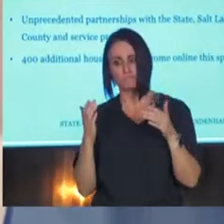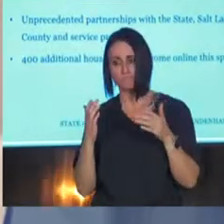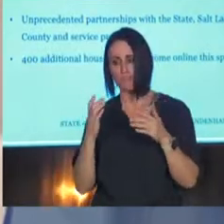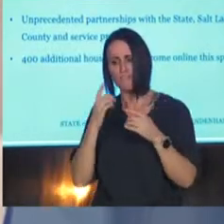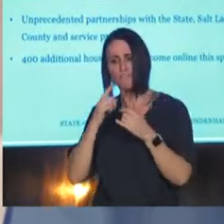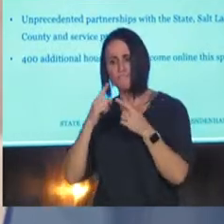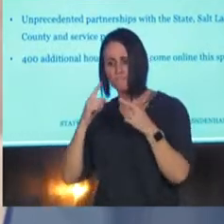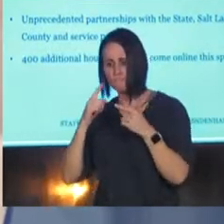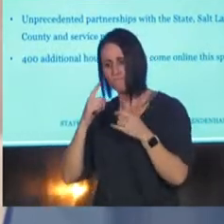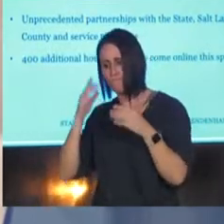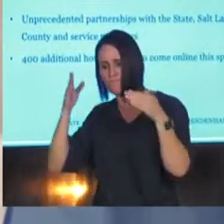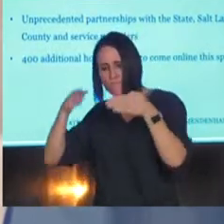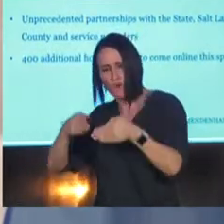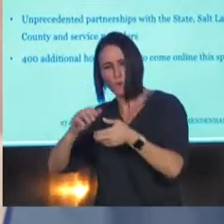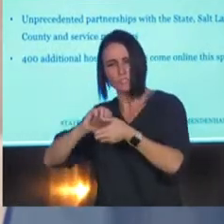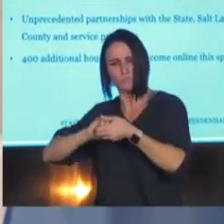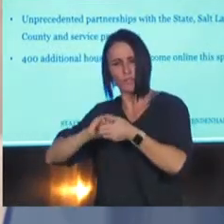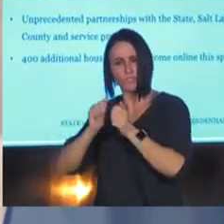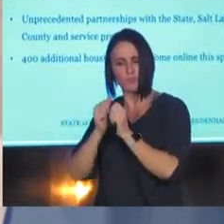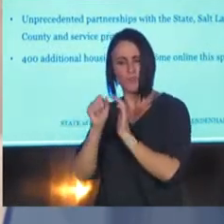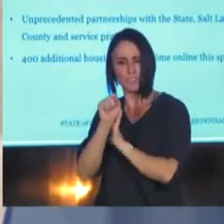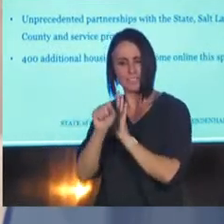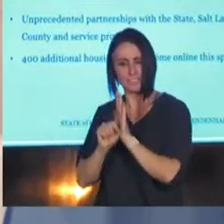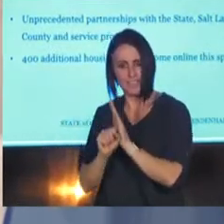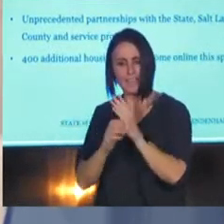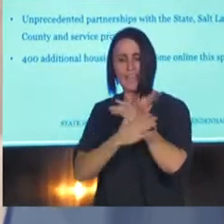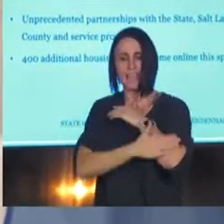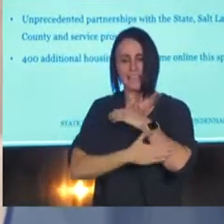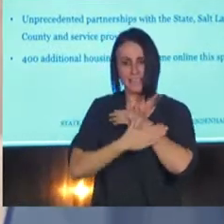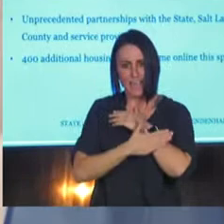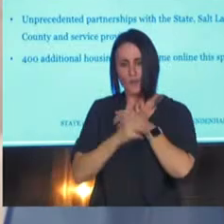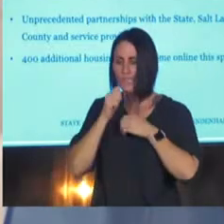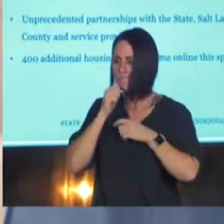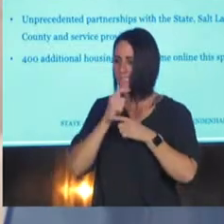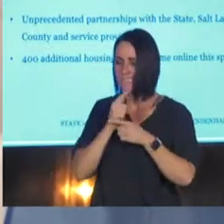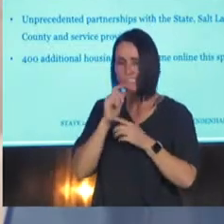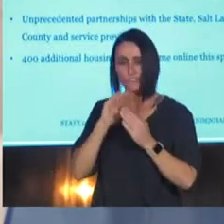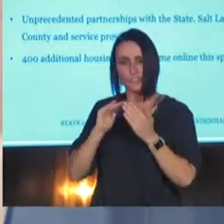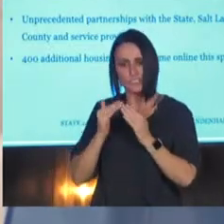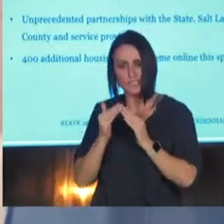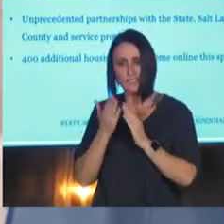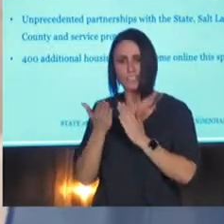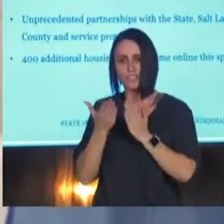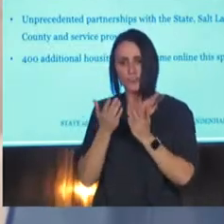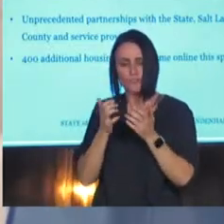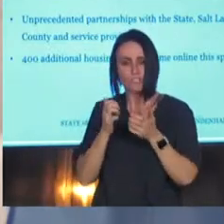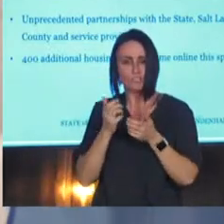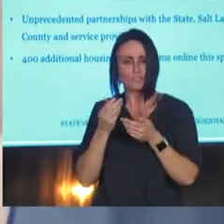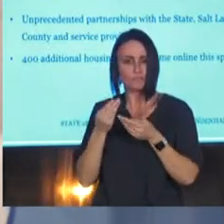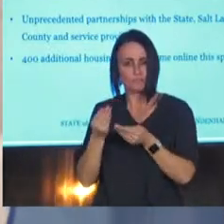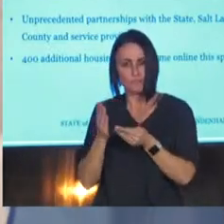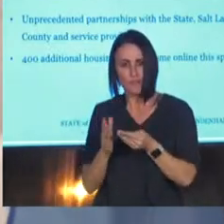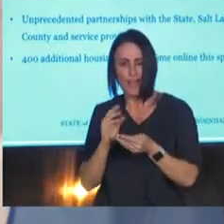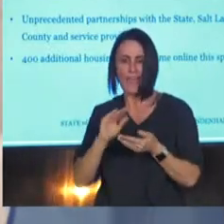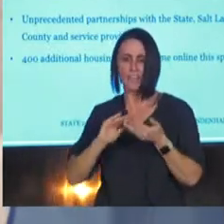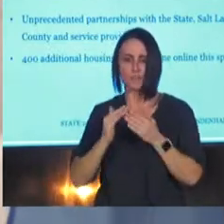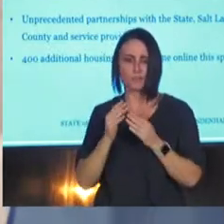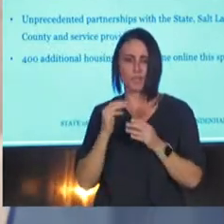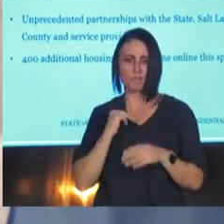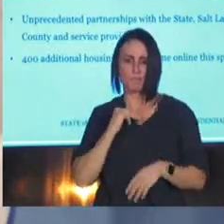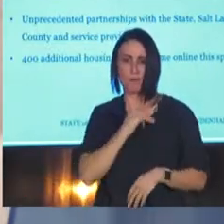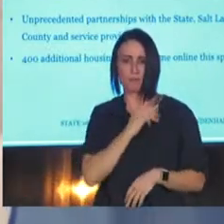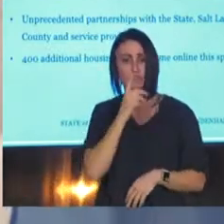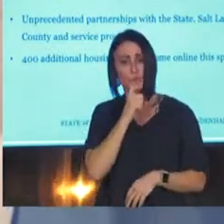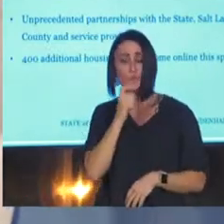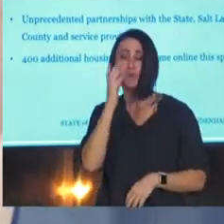finally focused partnership with the state, county, sister cities, service providers, and community members who